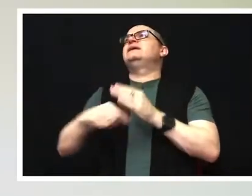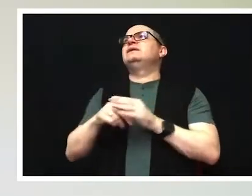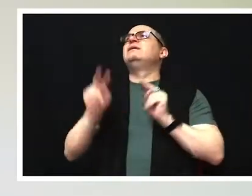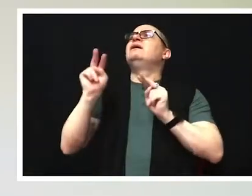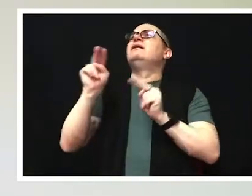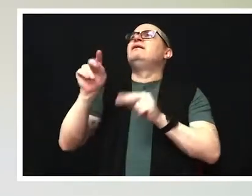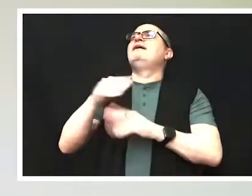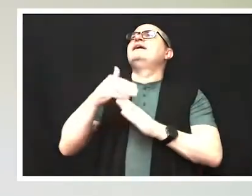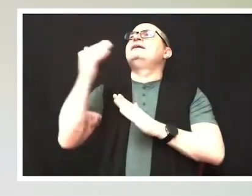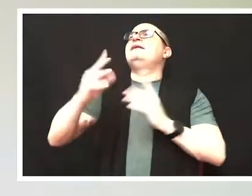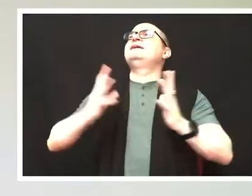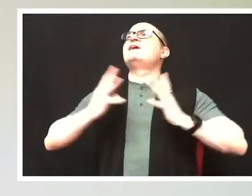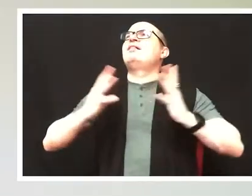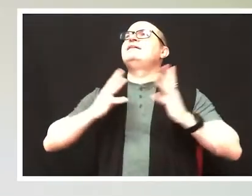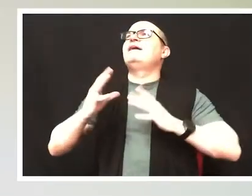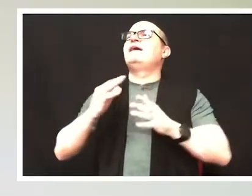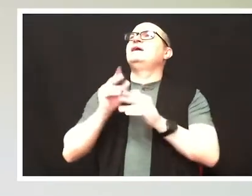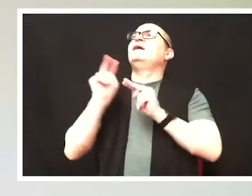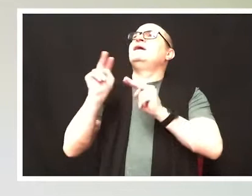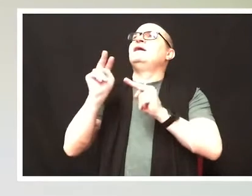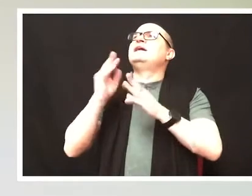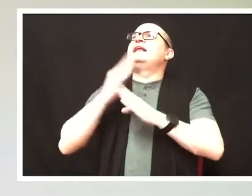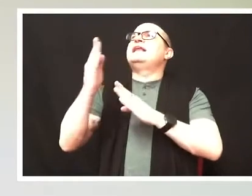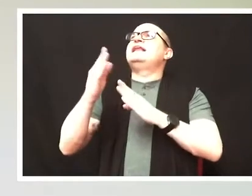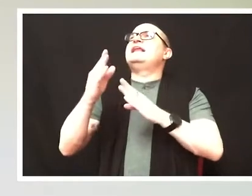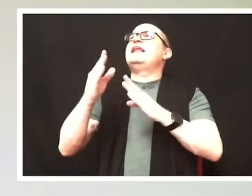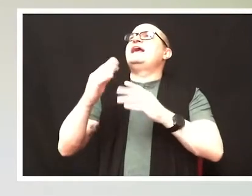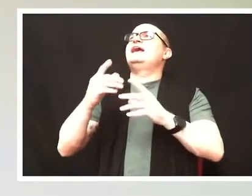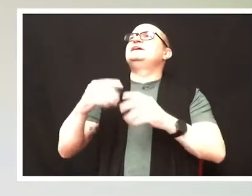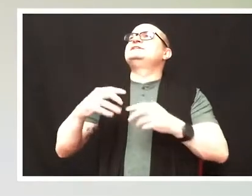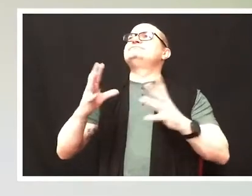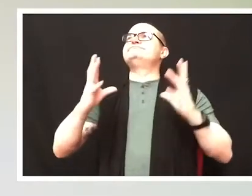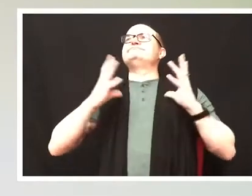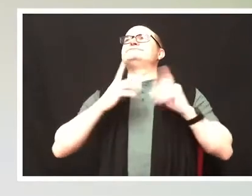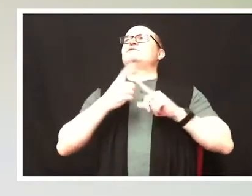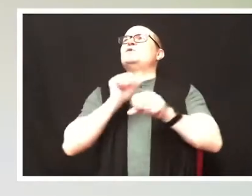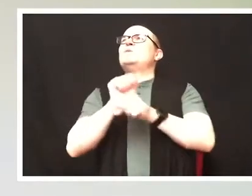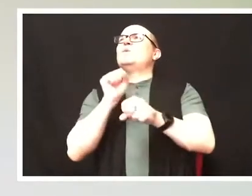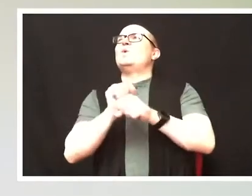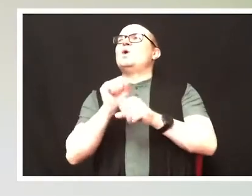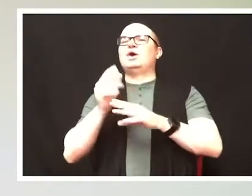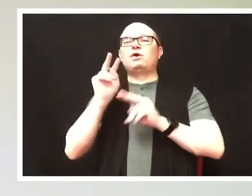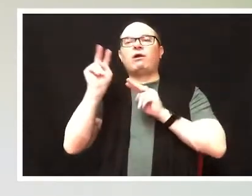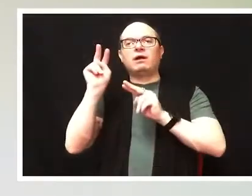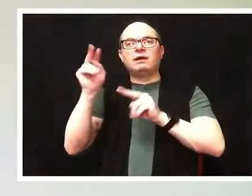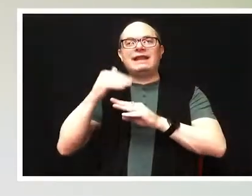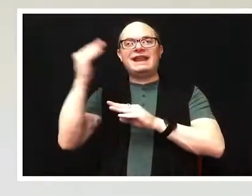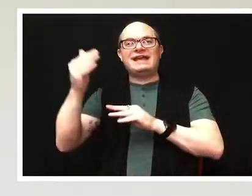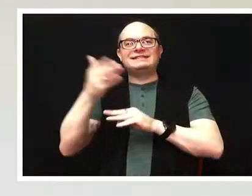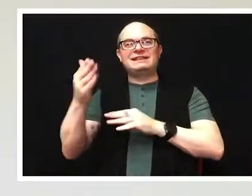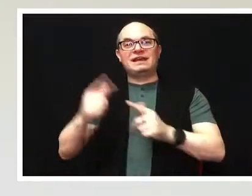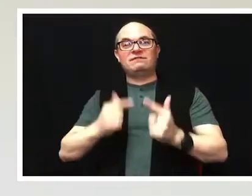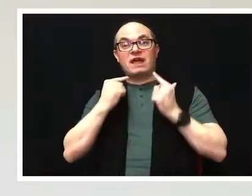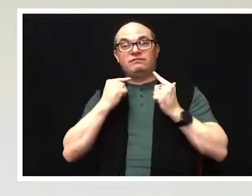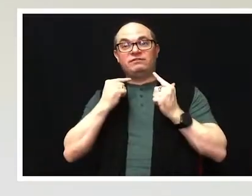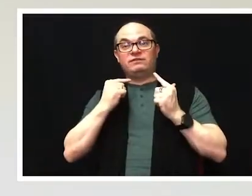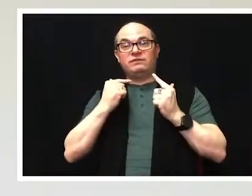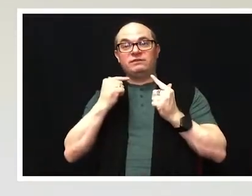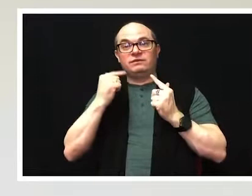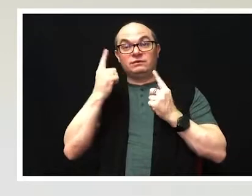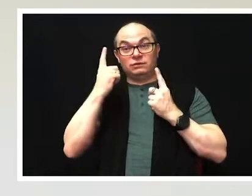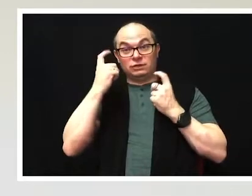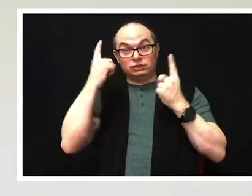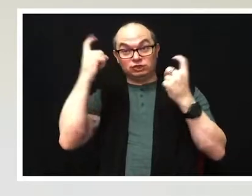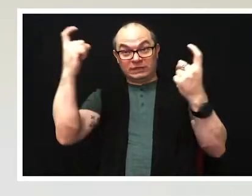the next holiday to get here, waiting for the next break from work, or waiting for the next big thing to happen in your life. Dreams